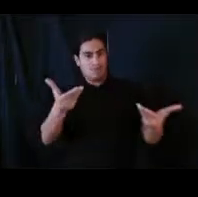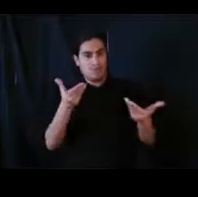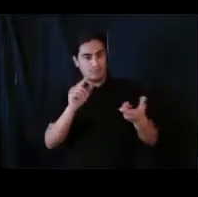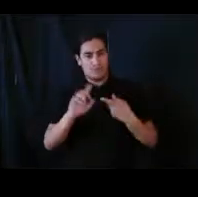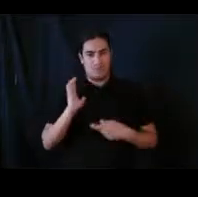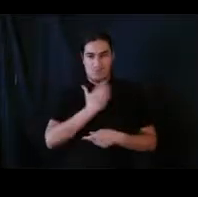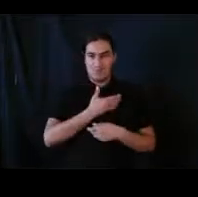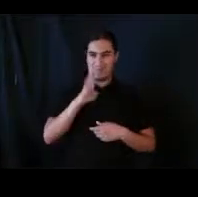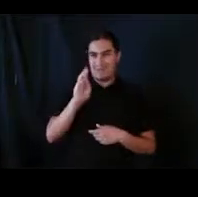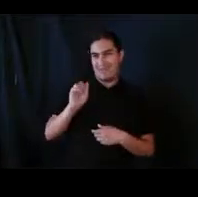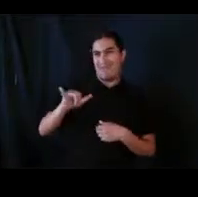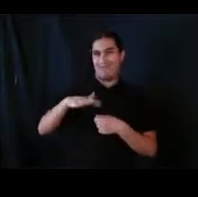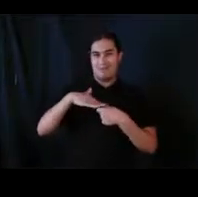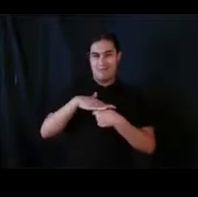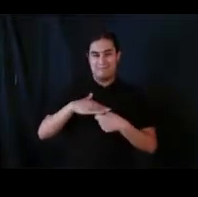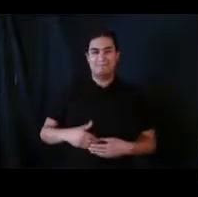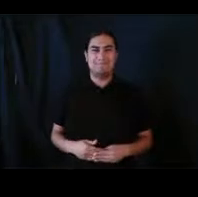area